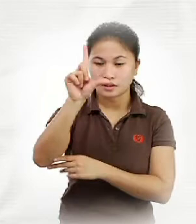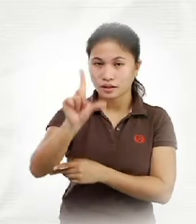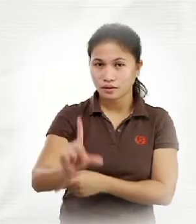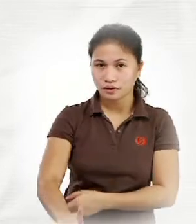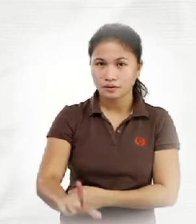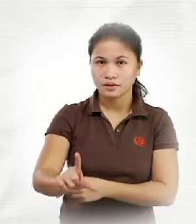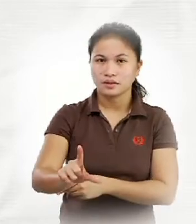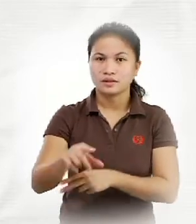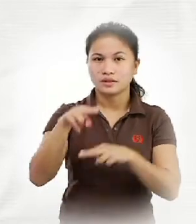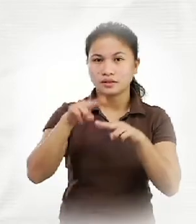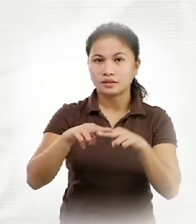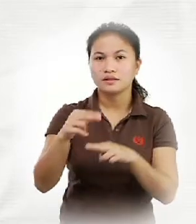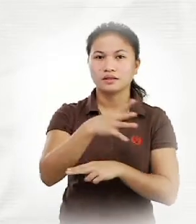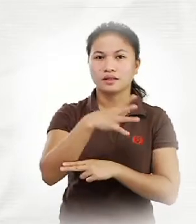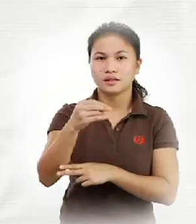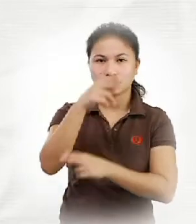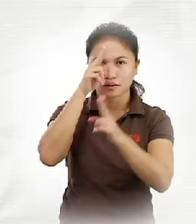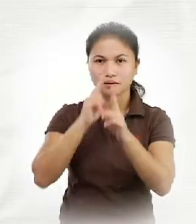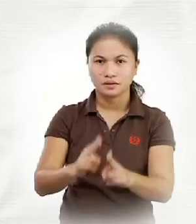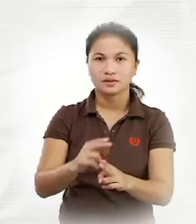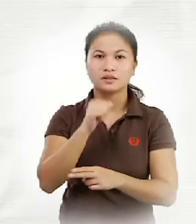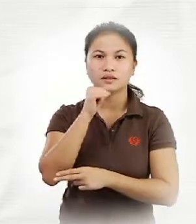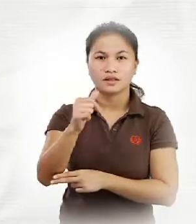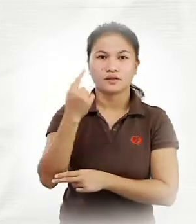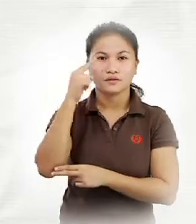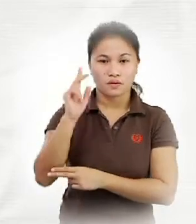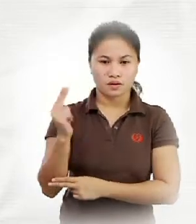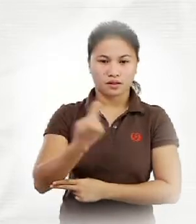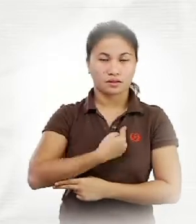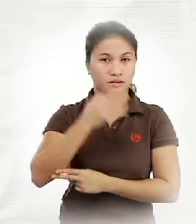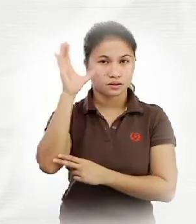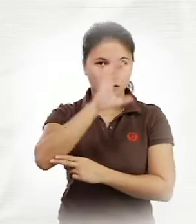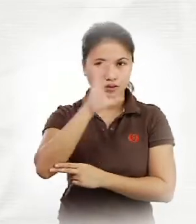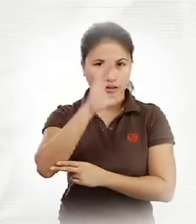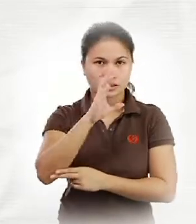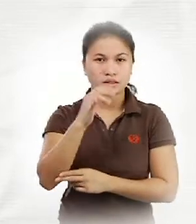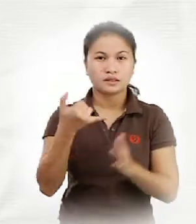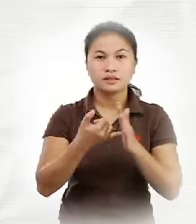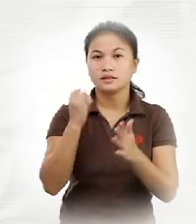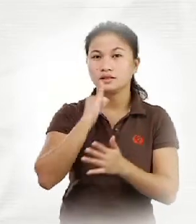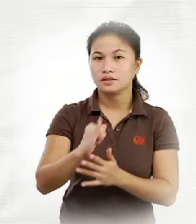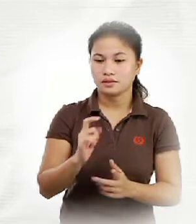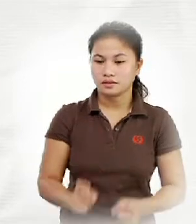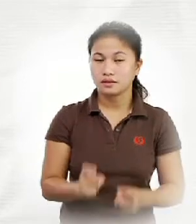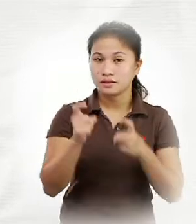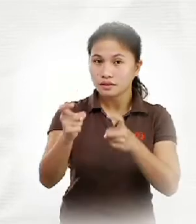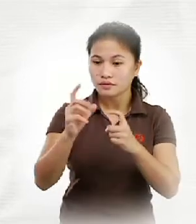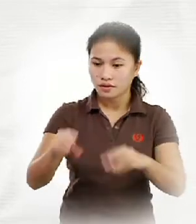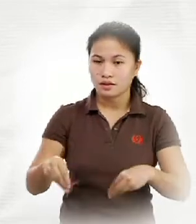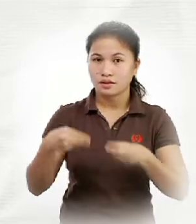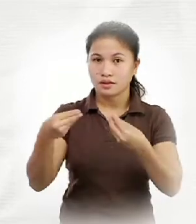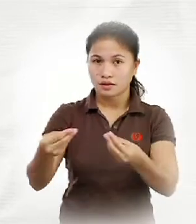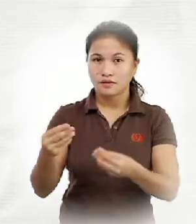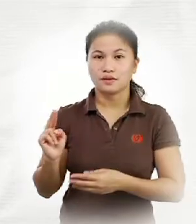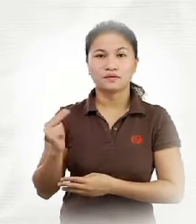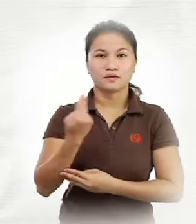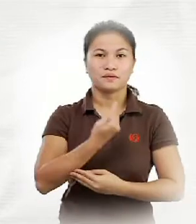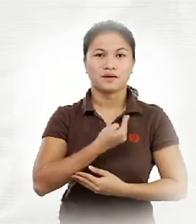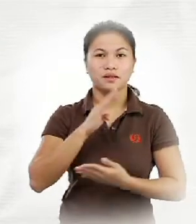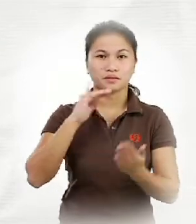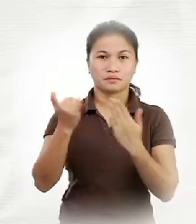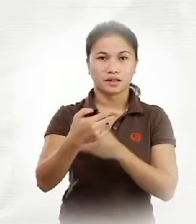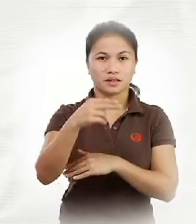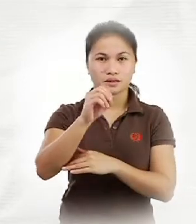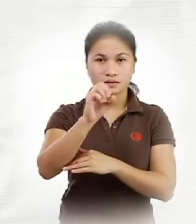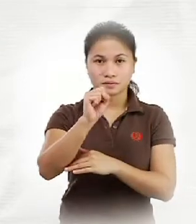honor is not for us to seek. It is a gift. It will be given to us by the host. And in this